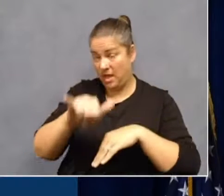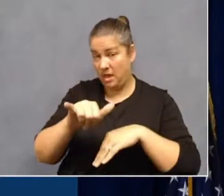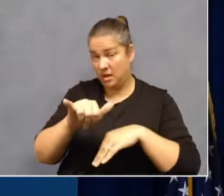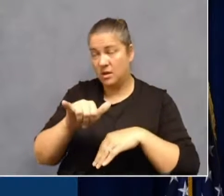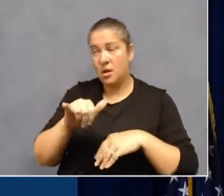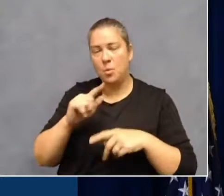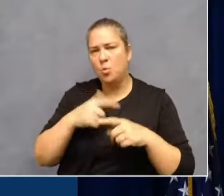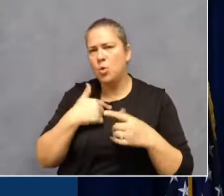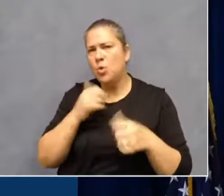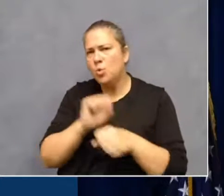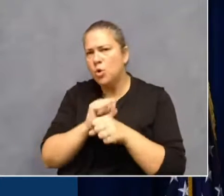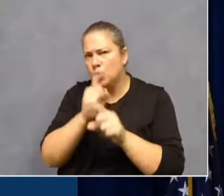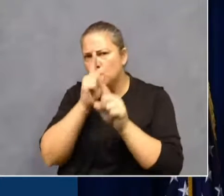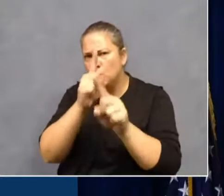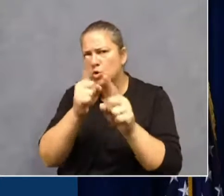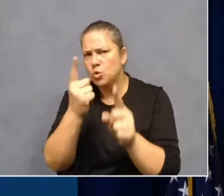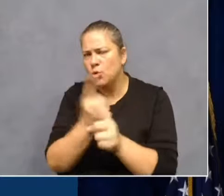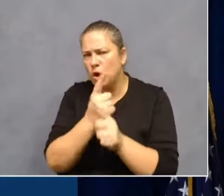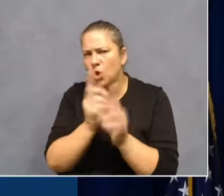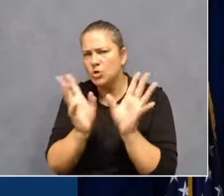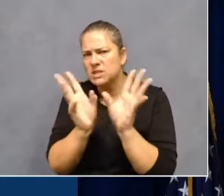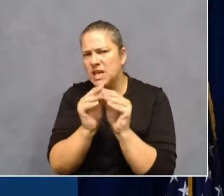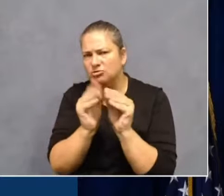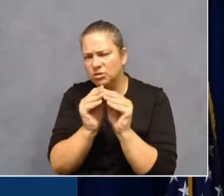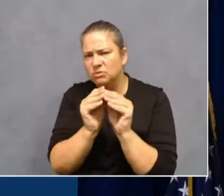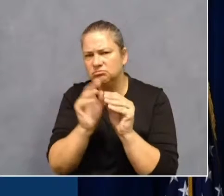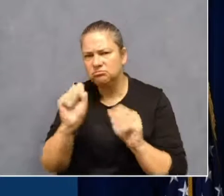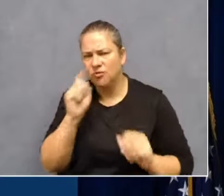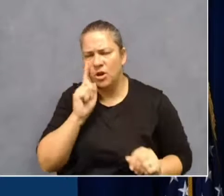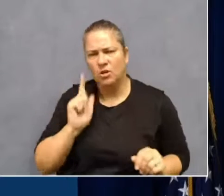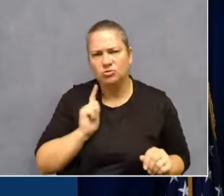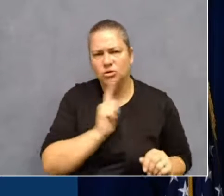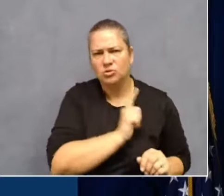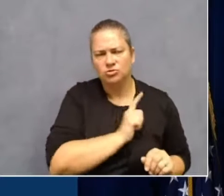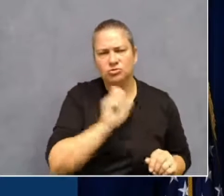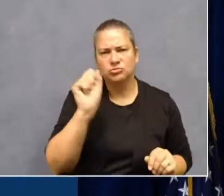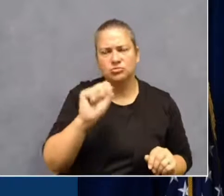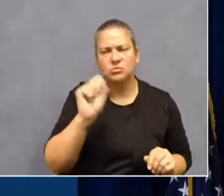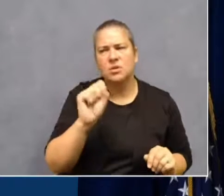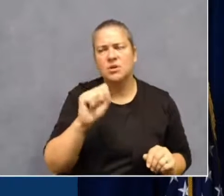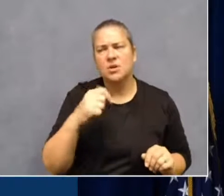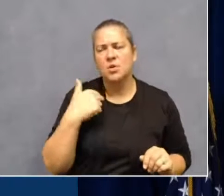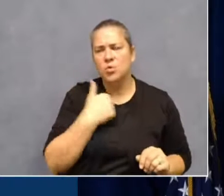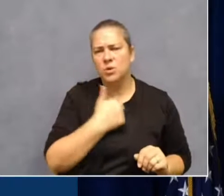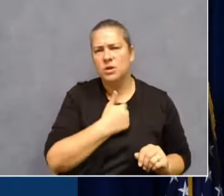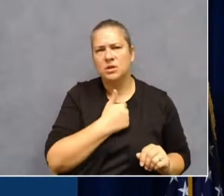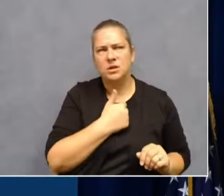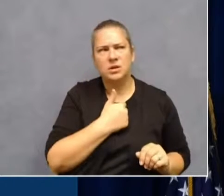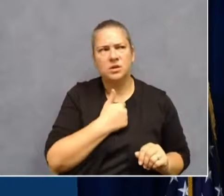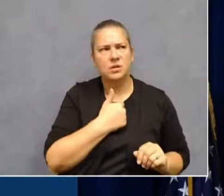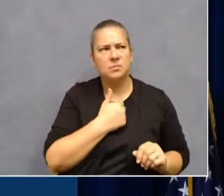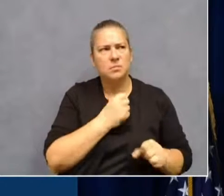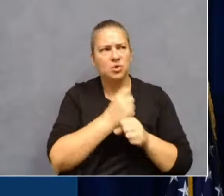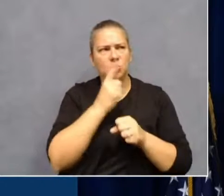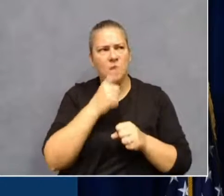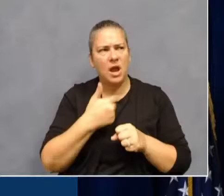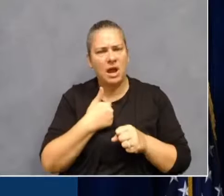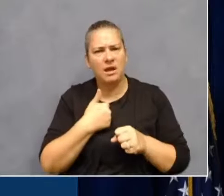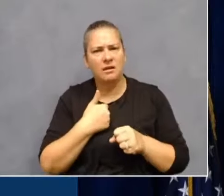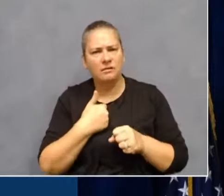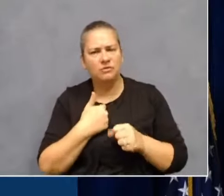we are committed to true justice and to ensure that every Kentuckian has